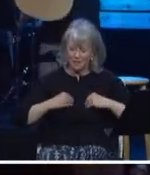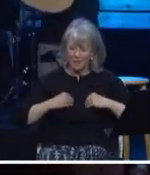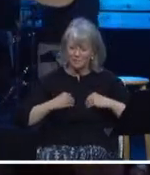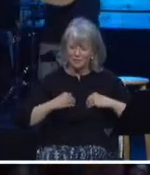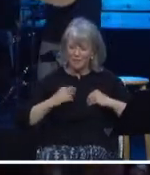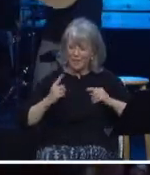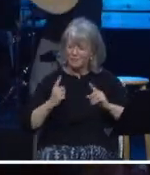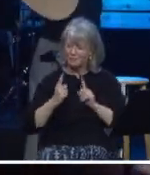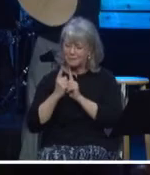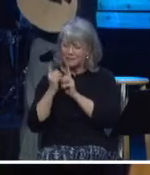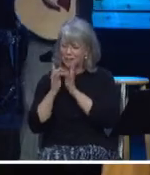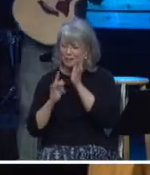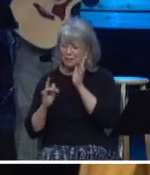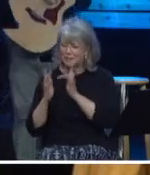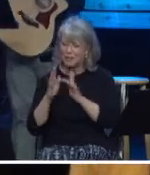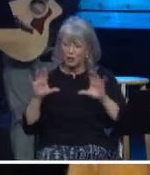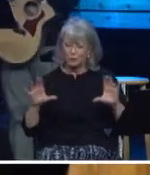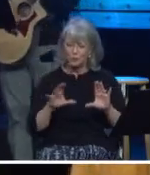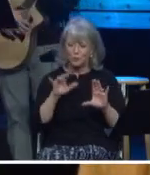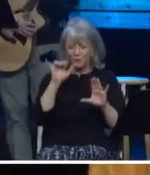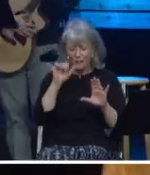Perform that work this morning,